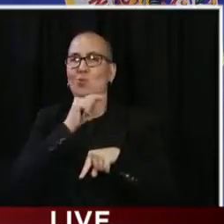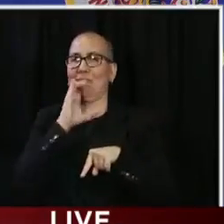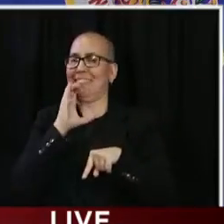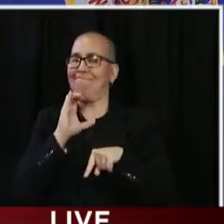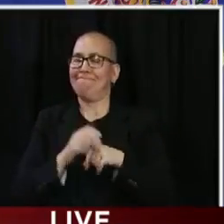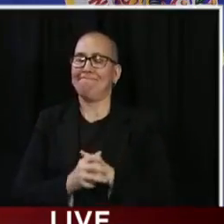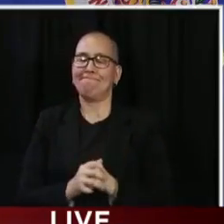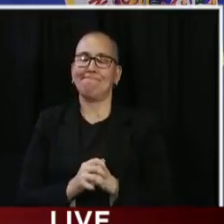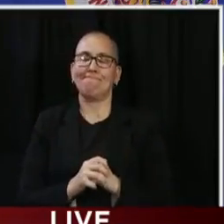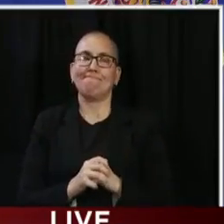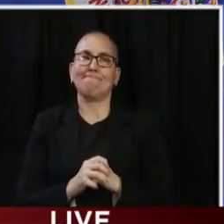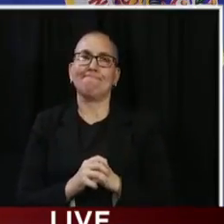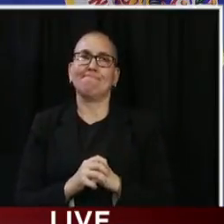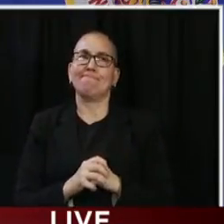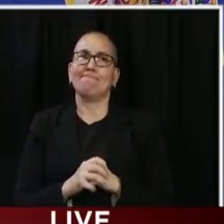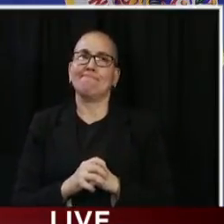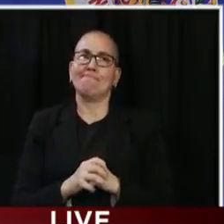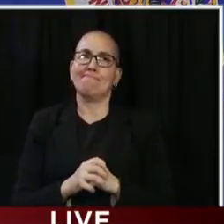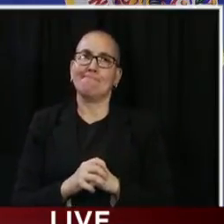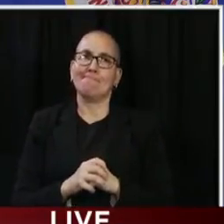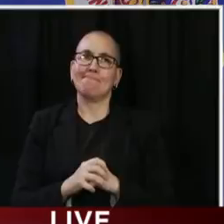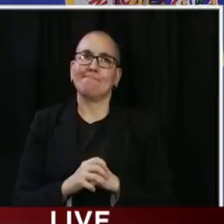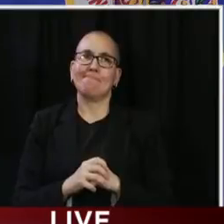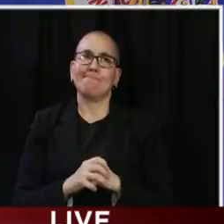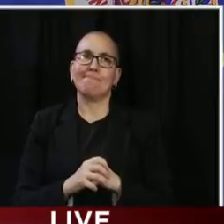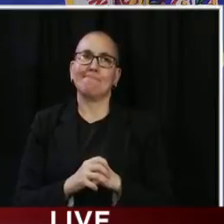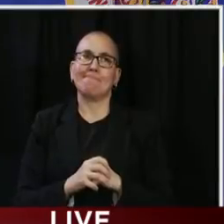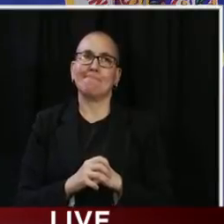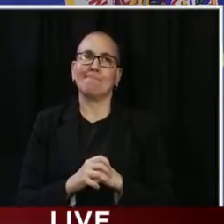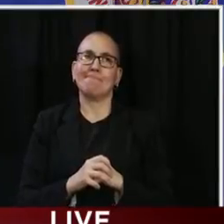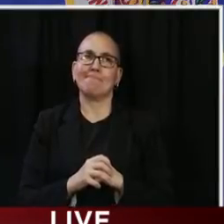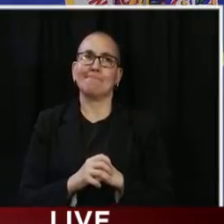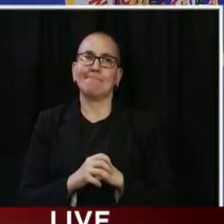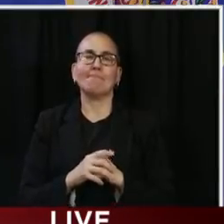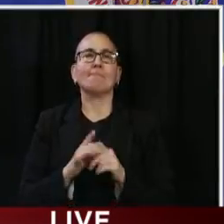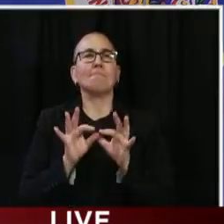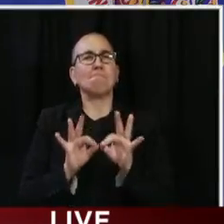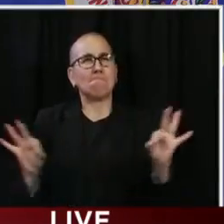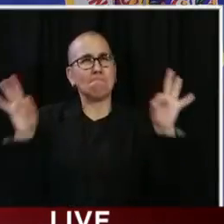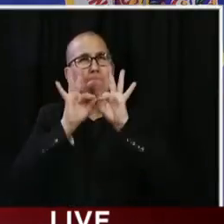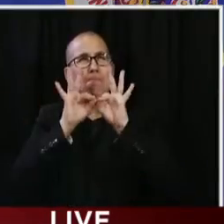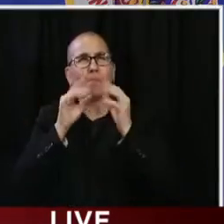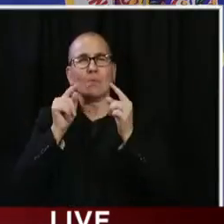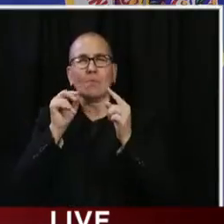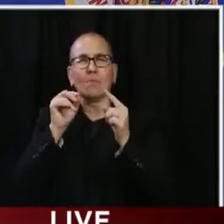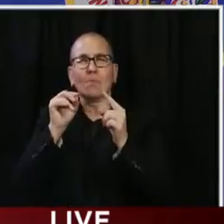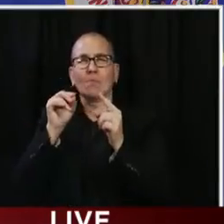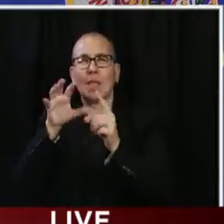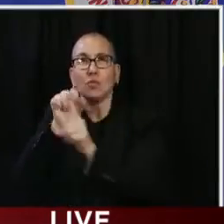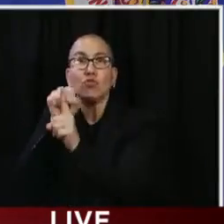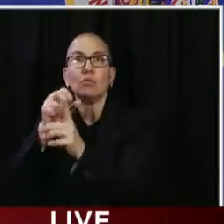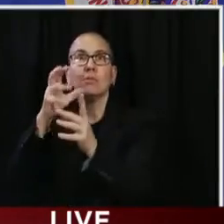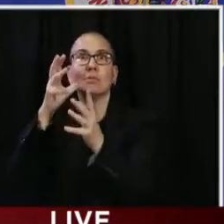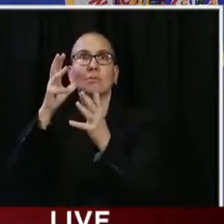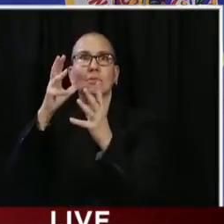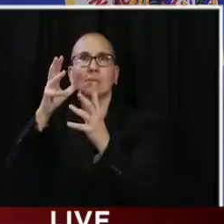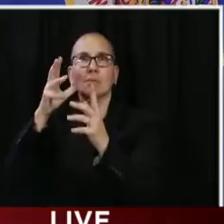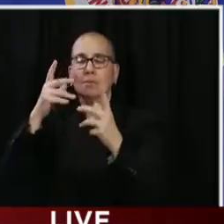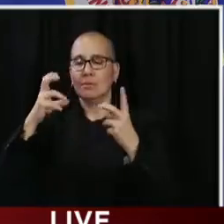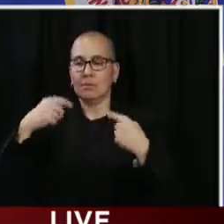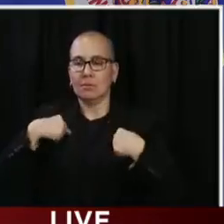forward our ability to find those cases quickly through testing, isolate them, and do the contact, the